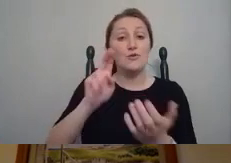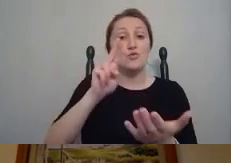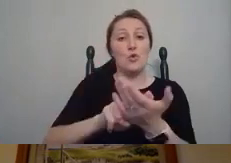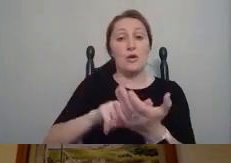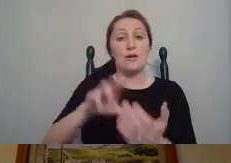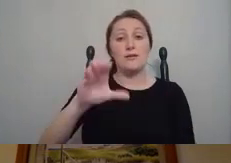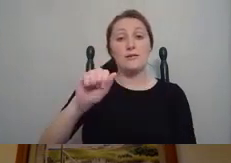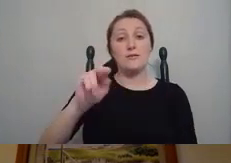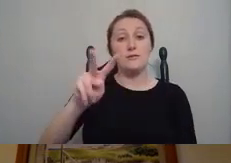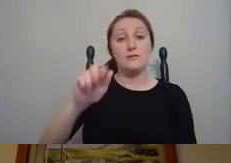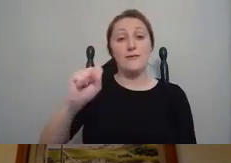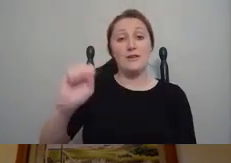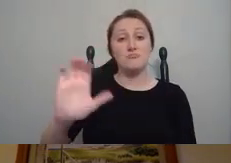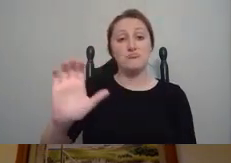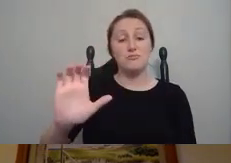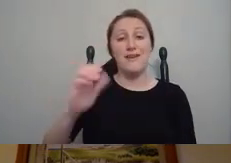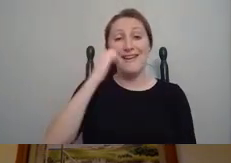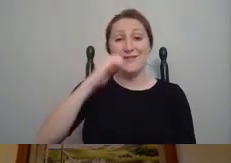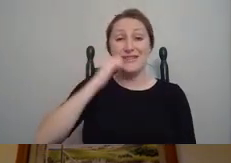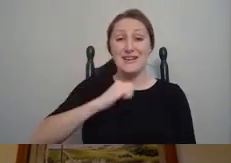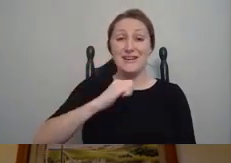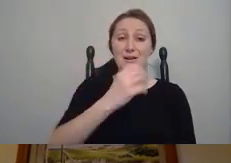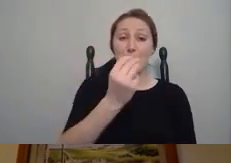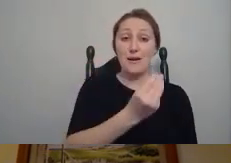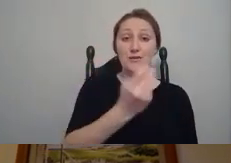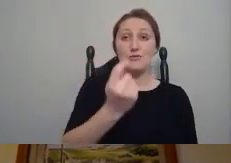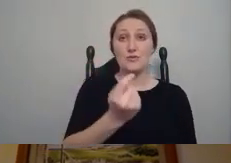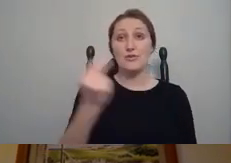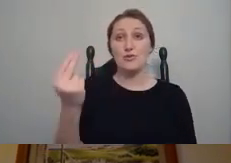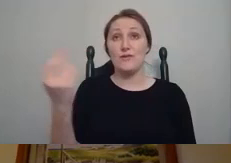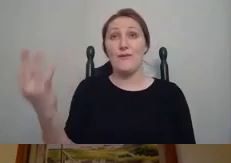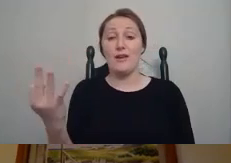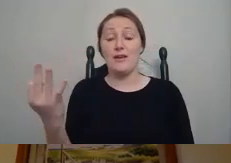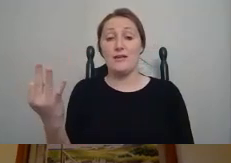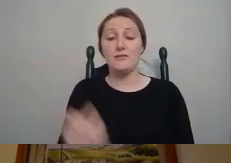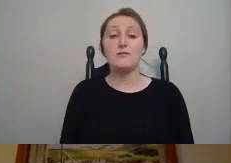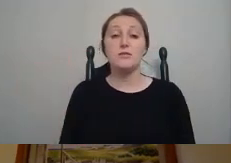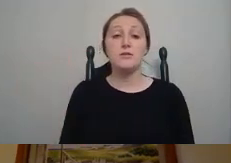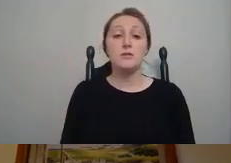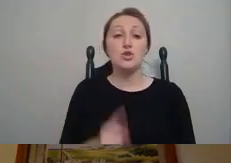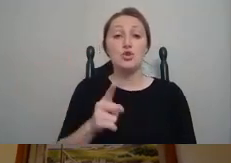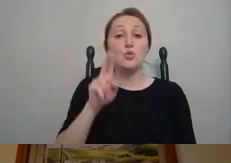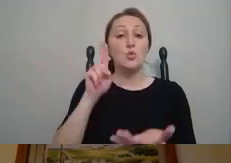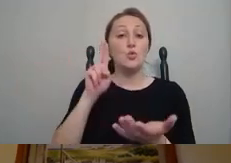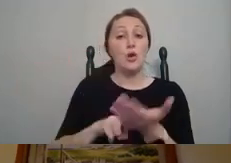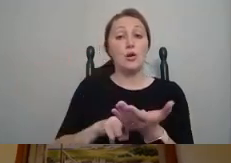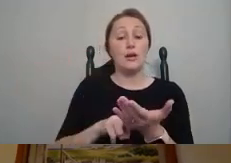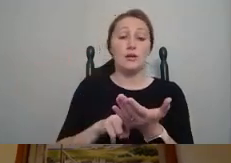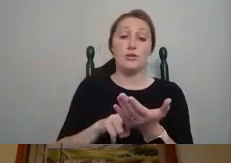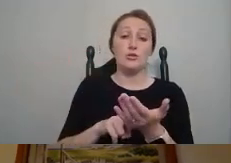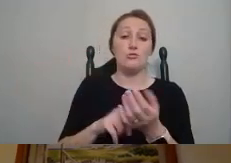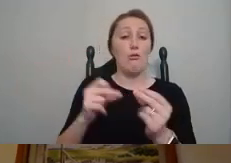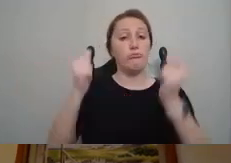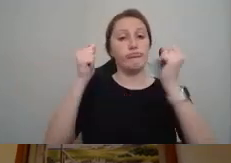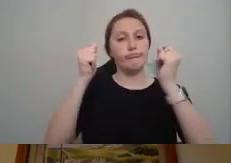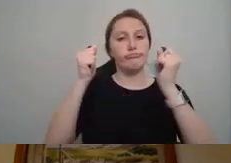day, that Monday, Tuesday, Thursday, Friday. And once you log in, you're counted like as if you